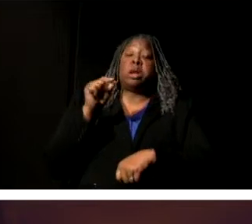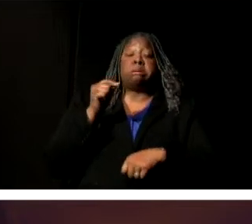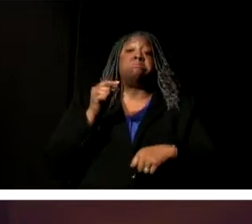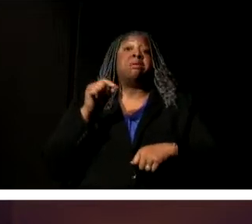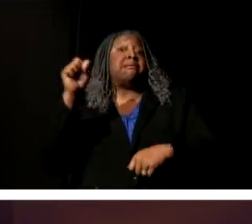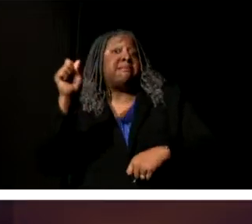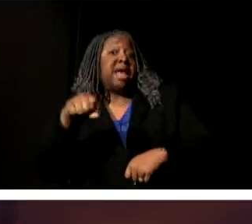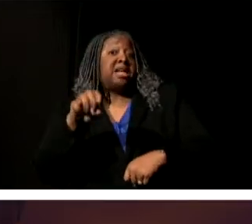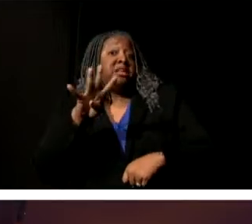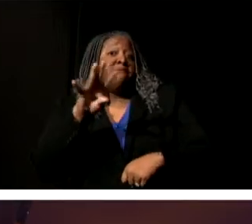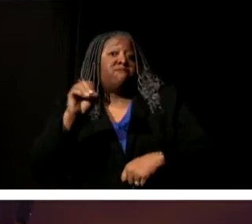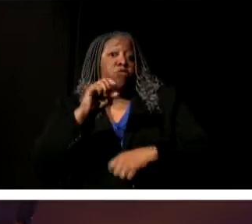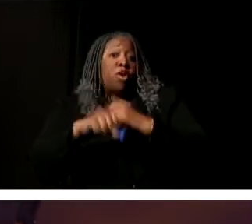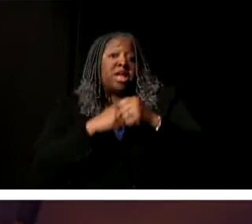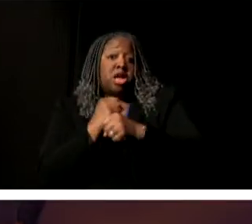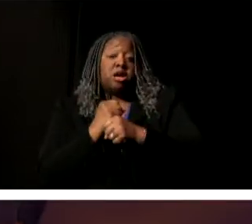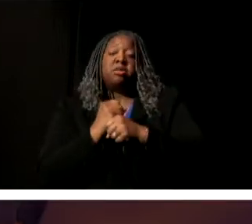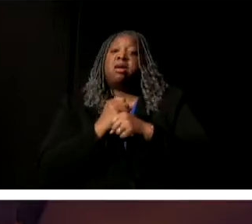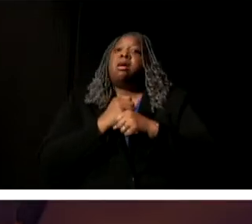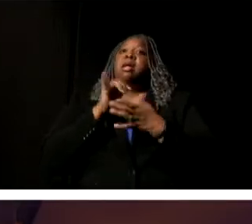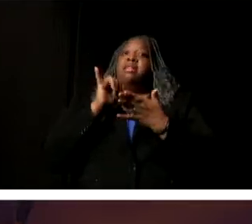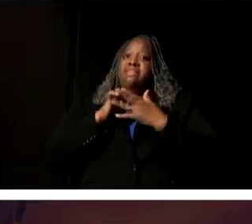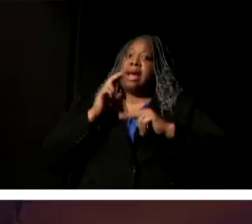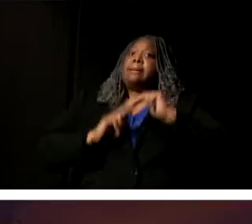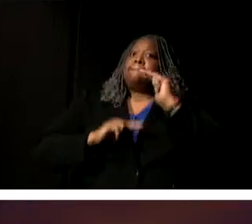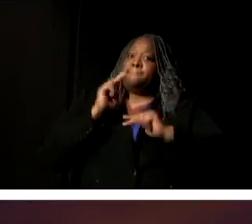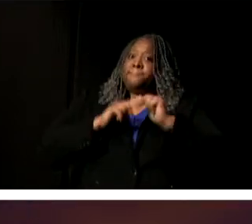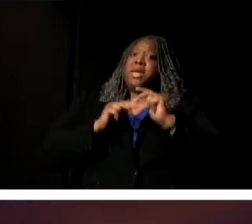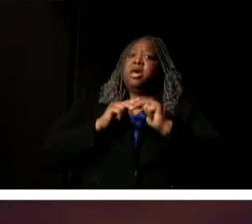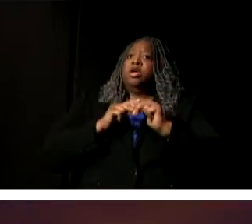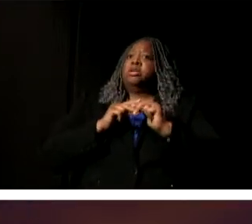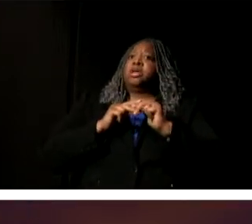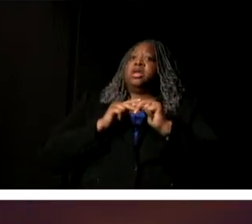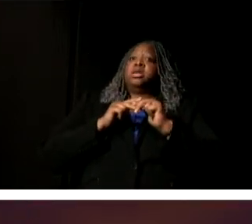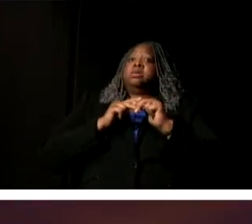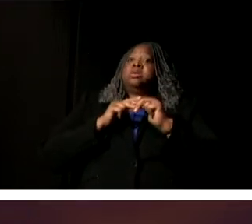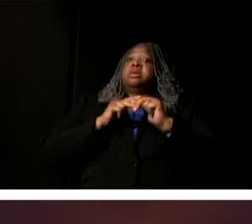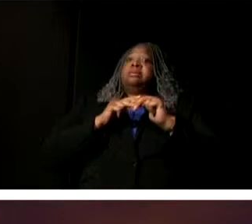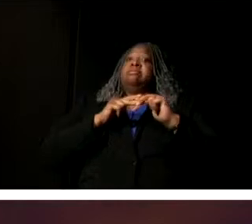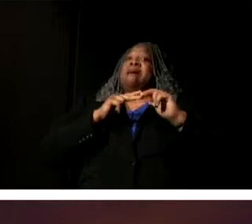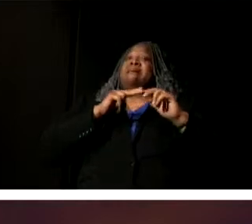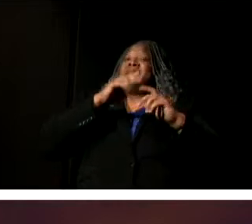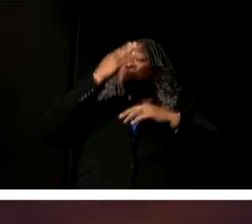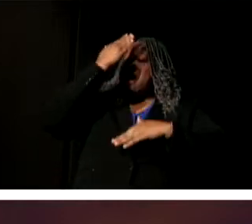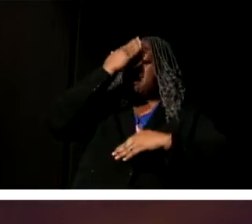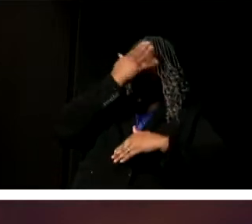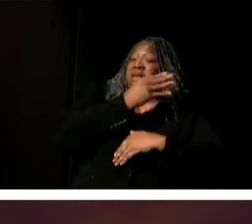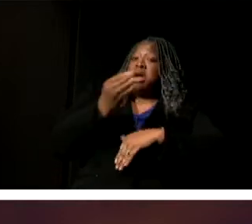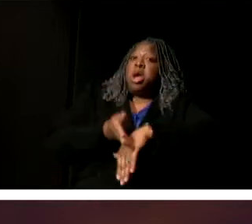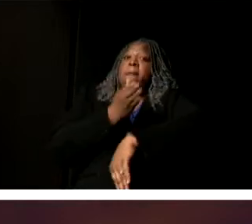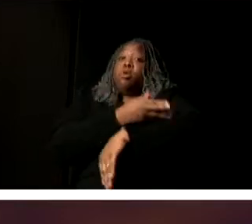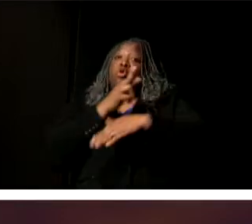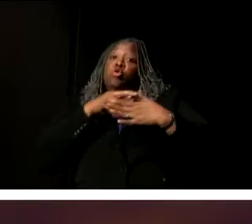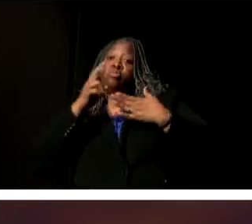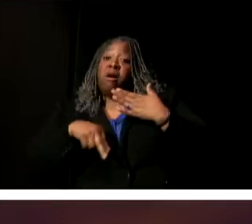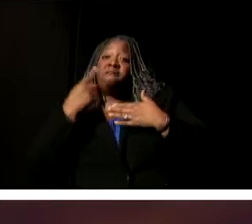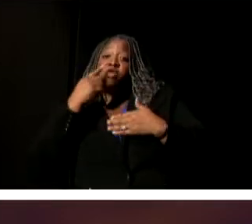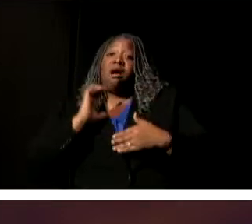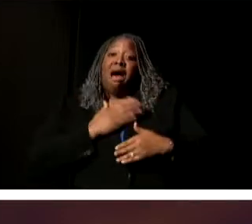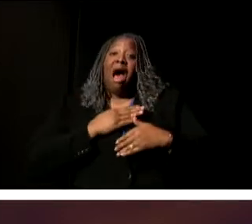years, which builds institutional knowledge and improves outcomes for our